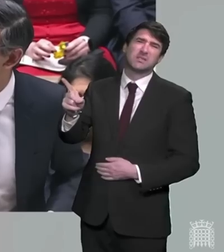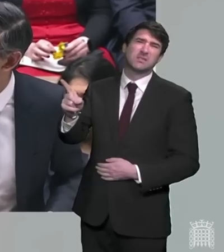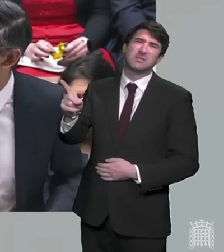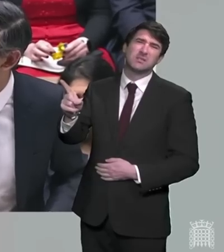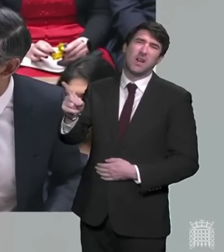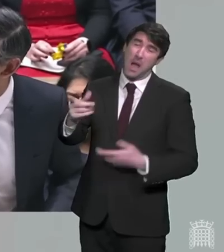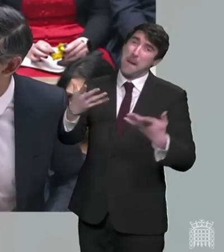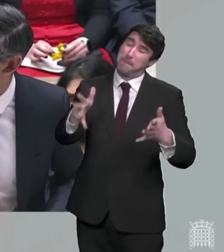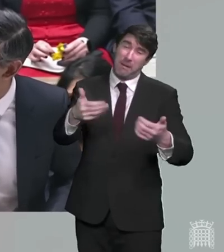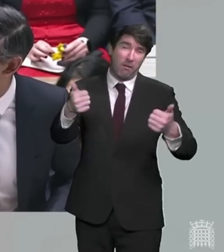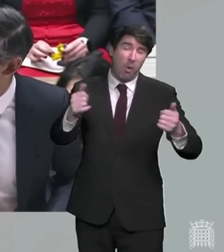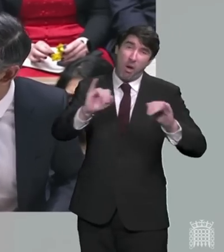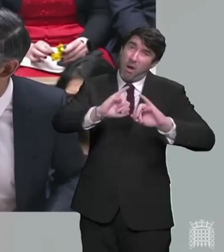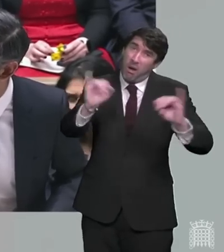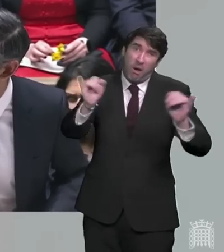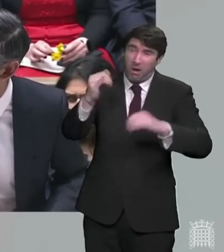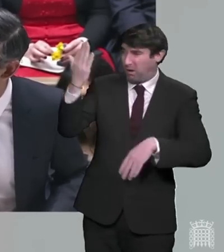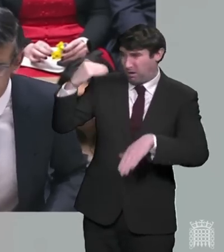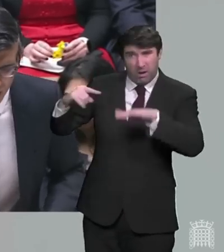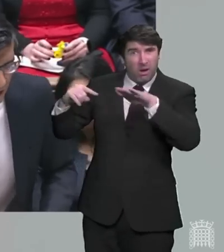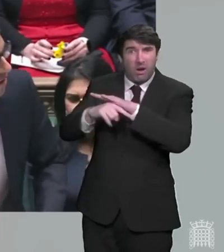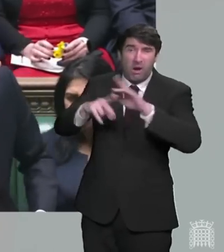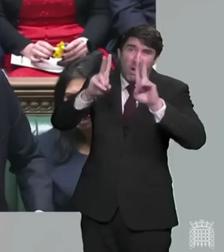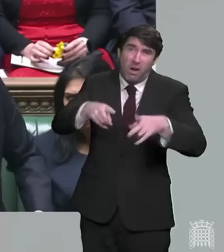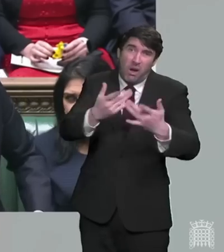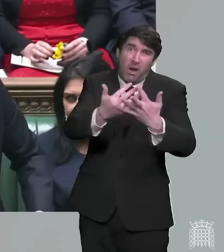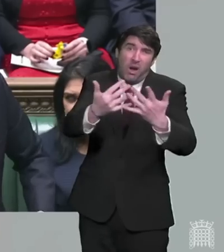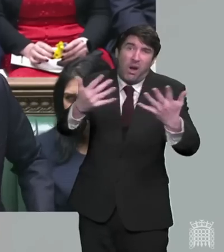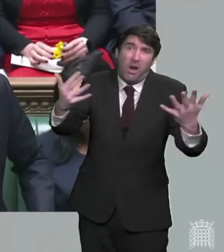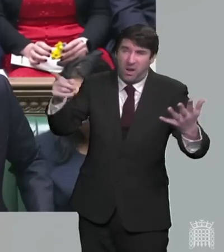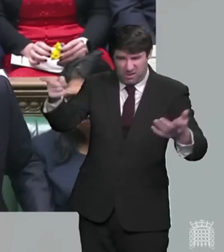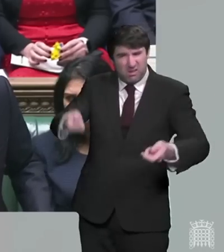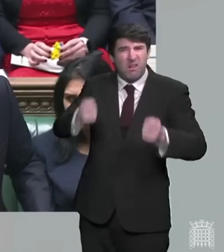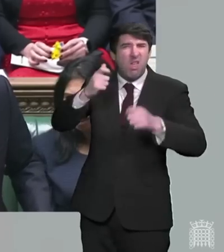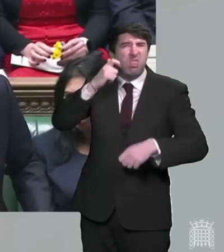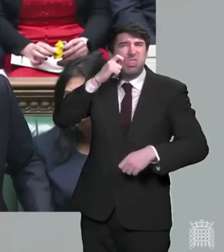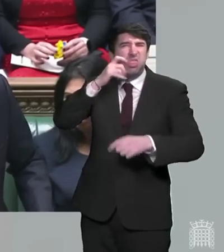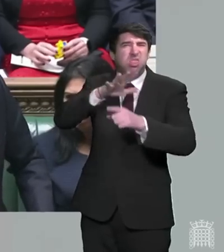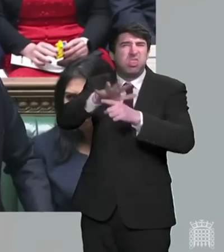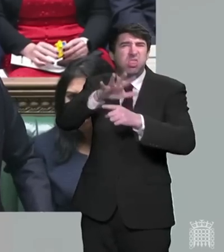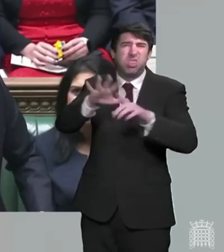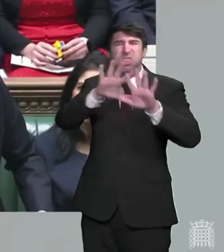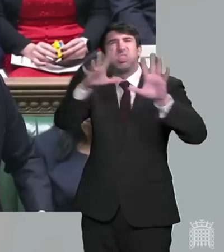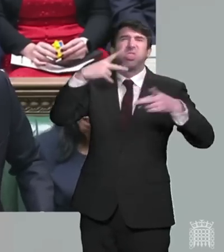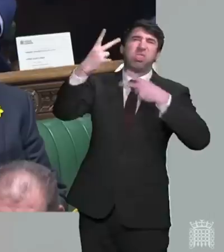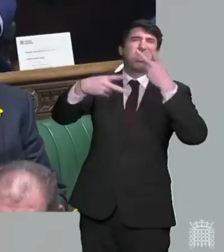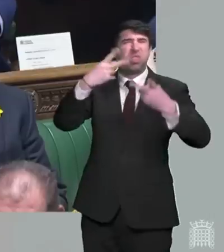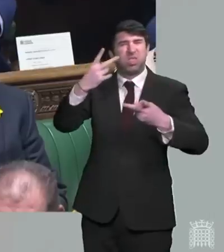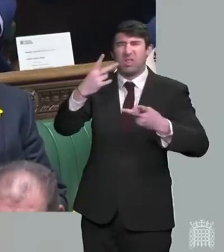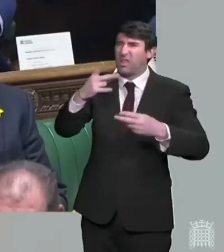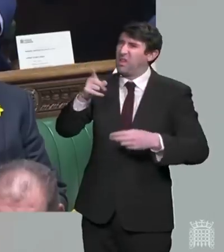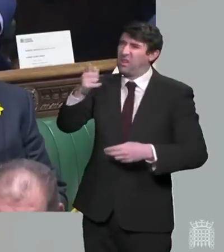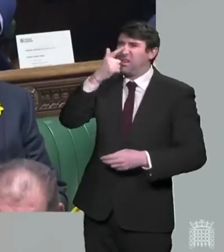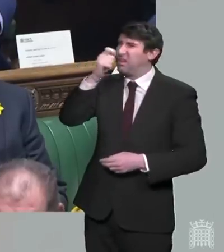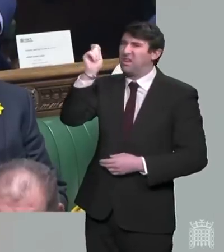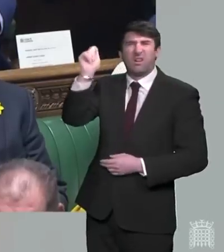tragedy of illegal migration that happened just recently, that the honourable gentleman can't accept that it is, in fact,